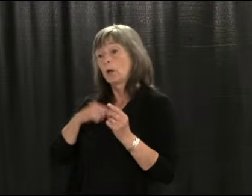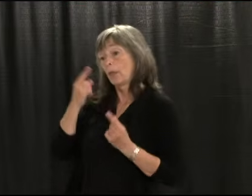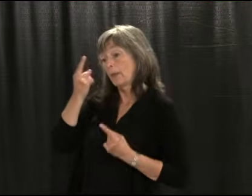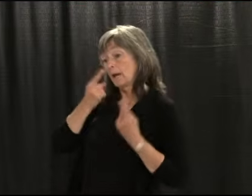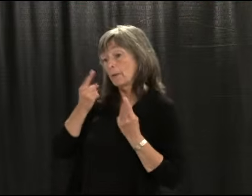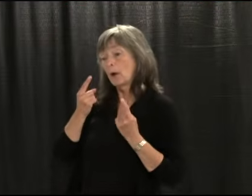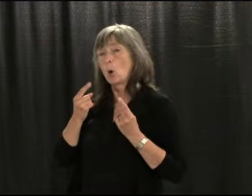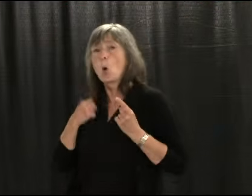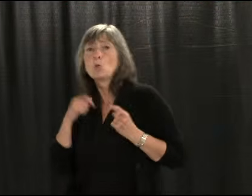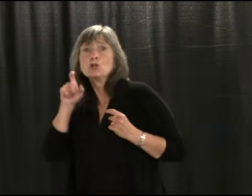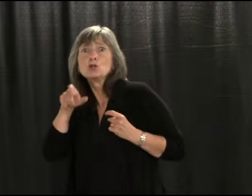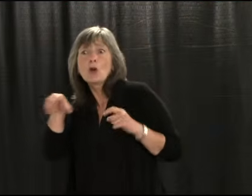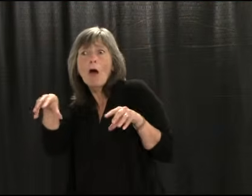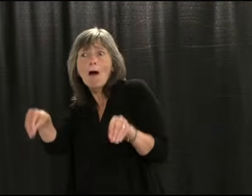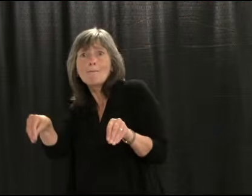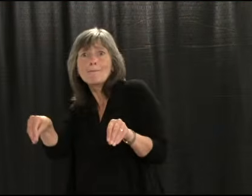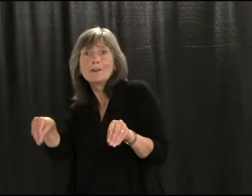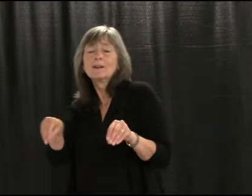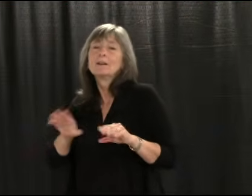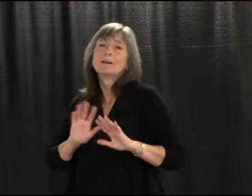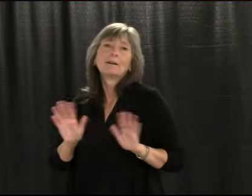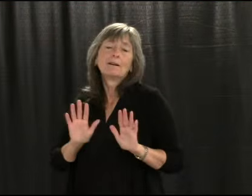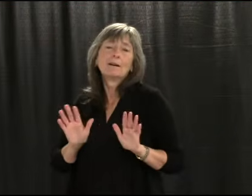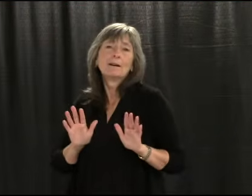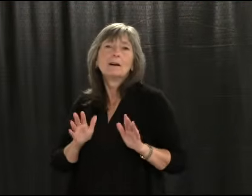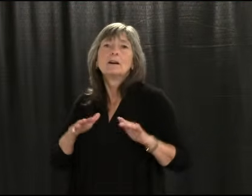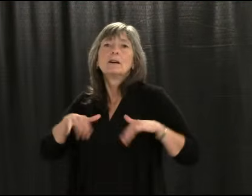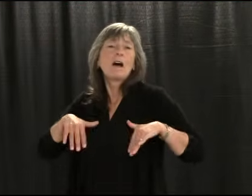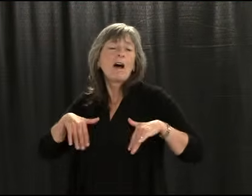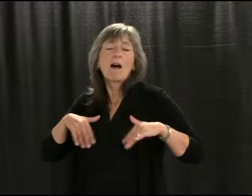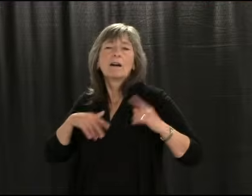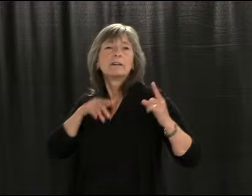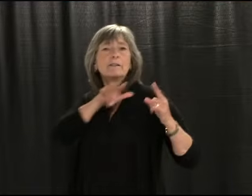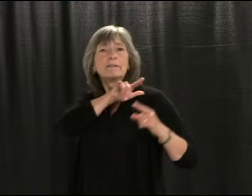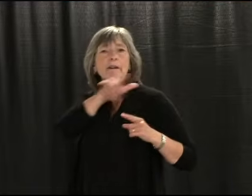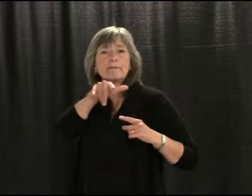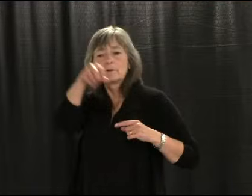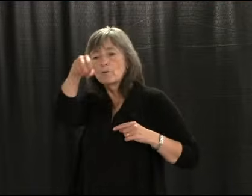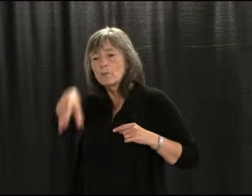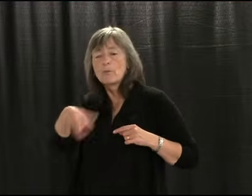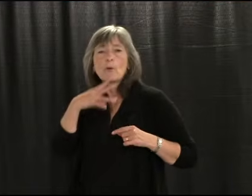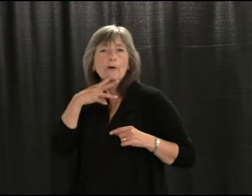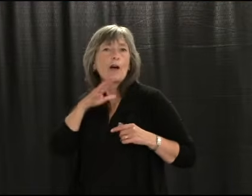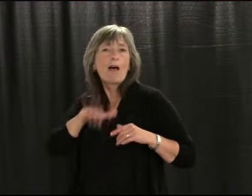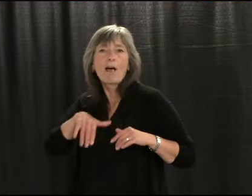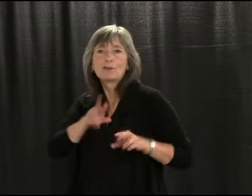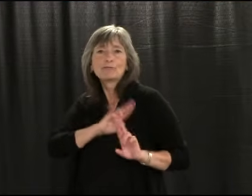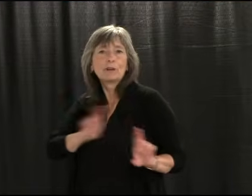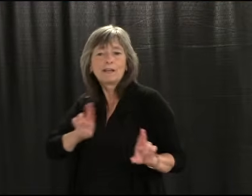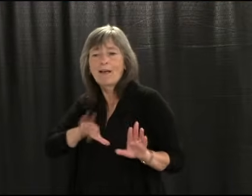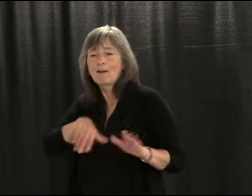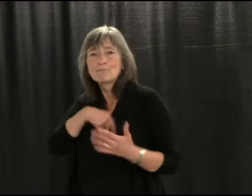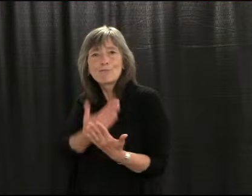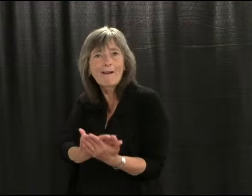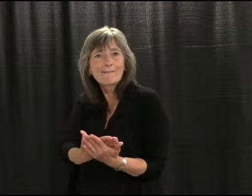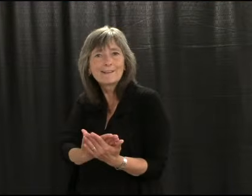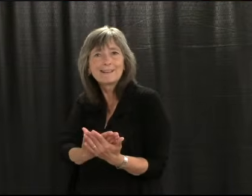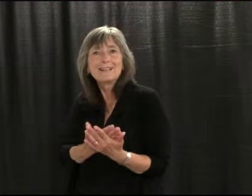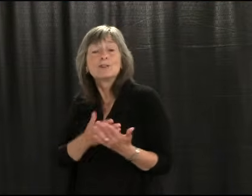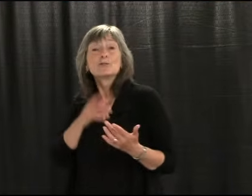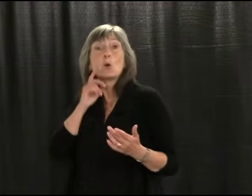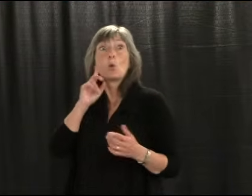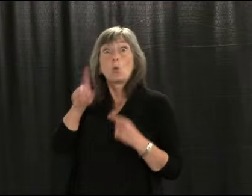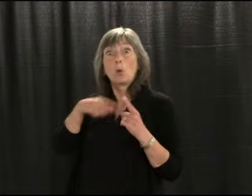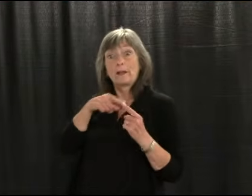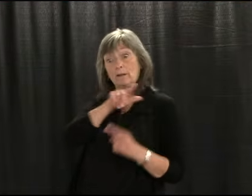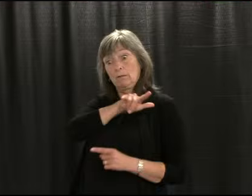chance. The air assets were on the way, and the decision would have had to been made depending on where the fire was and when the opportunity to drop water on the